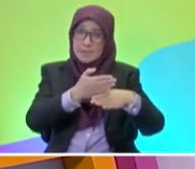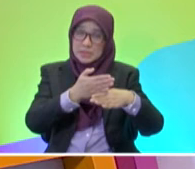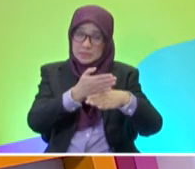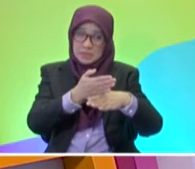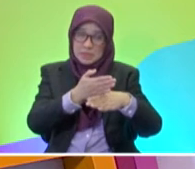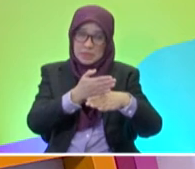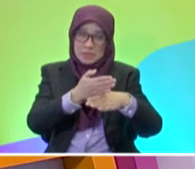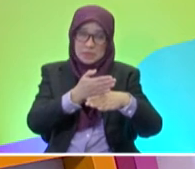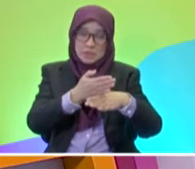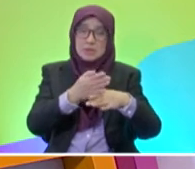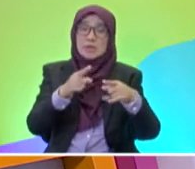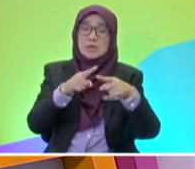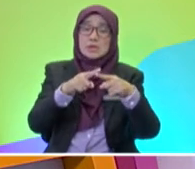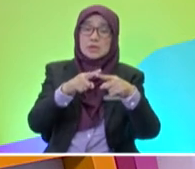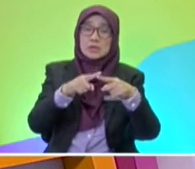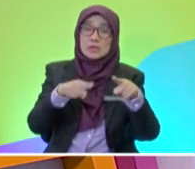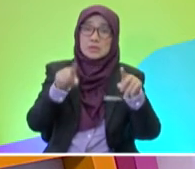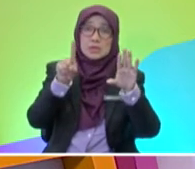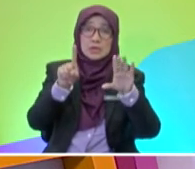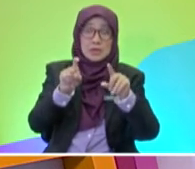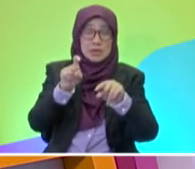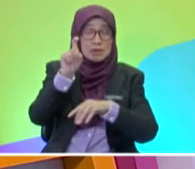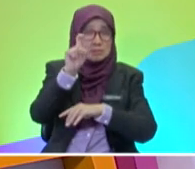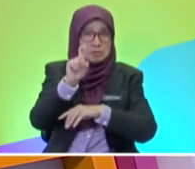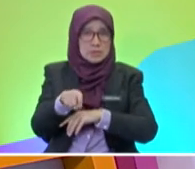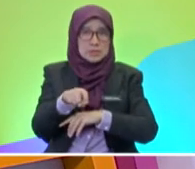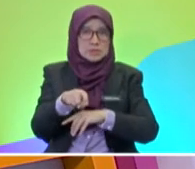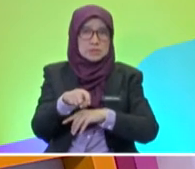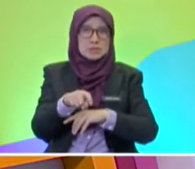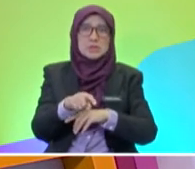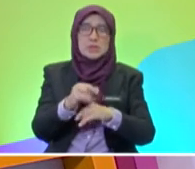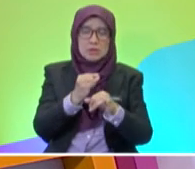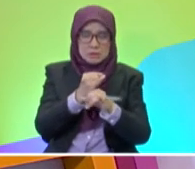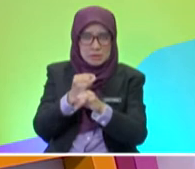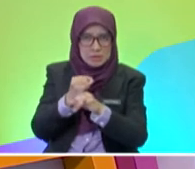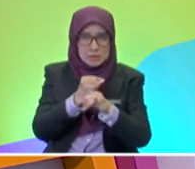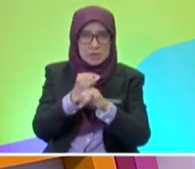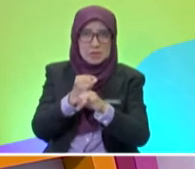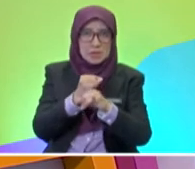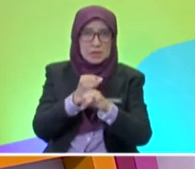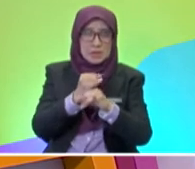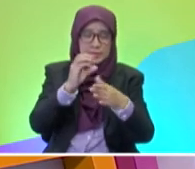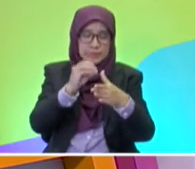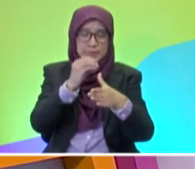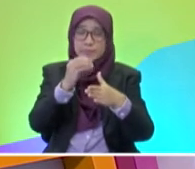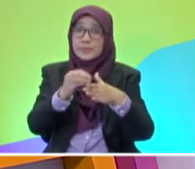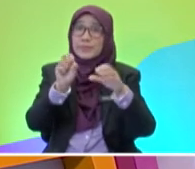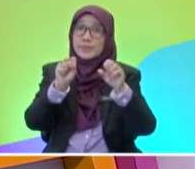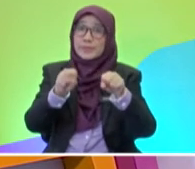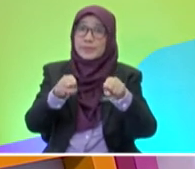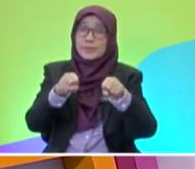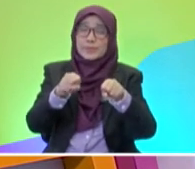to use it carefully, or you can seek help from your parents or your